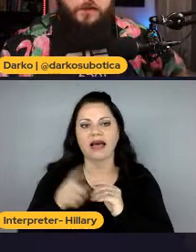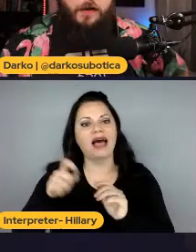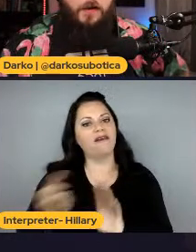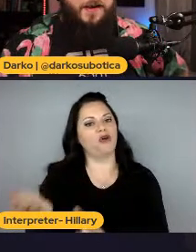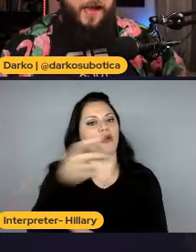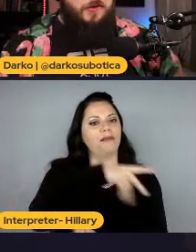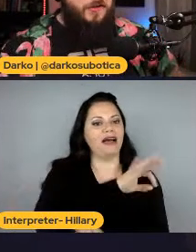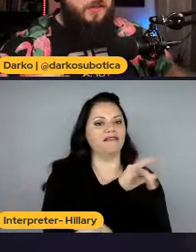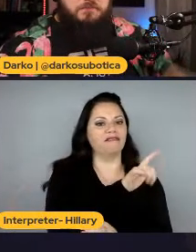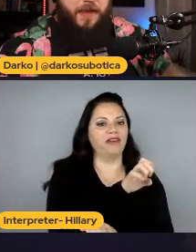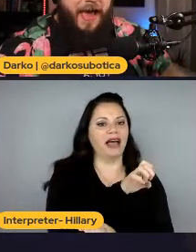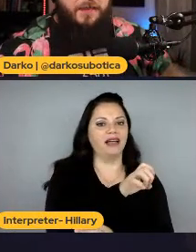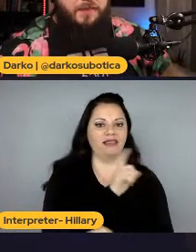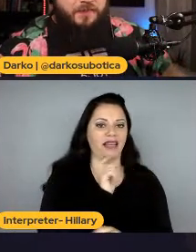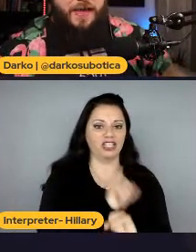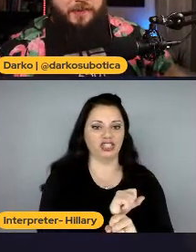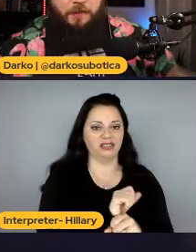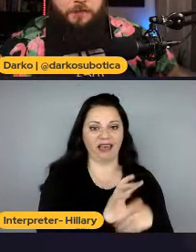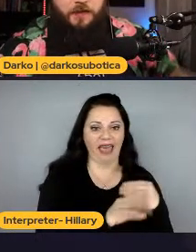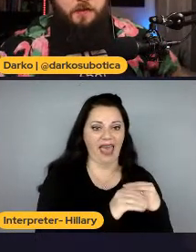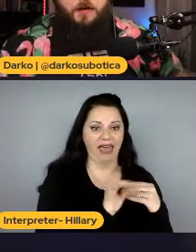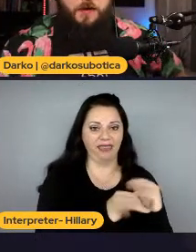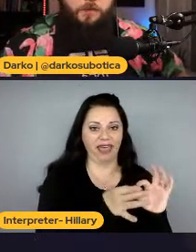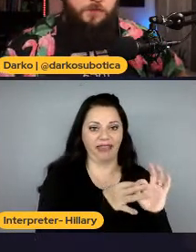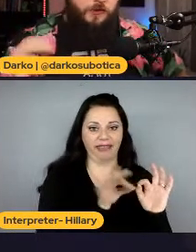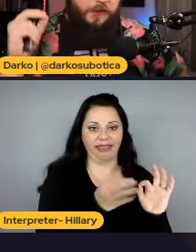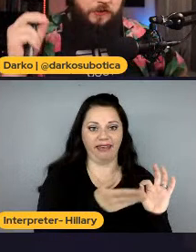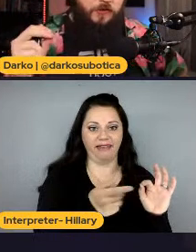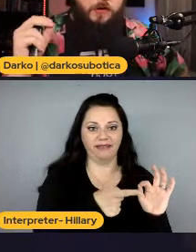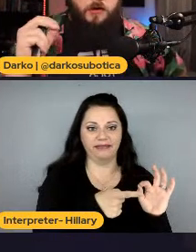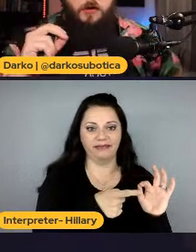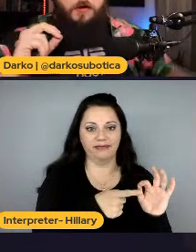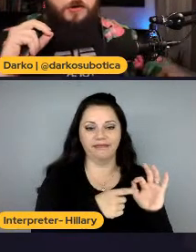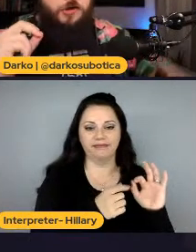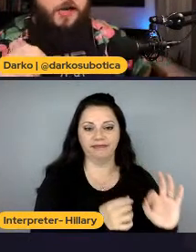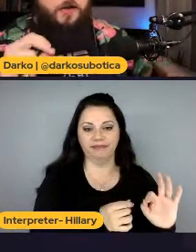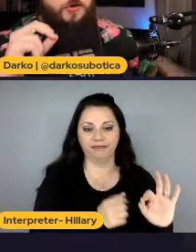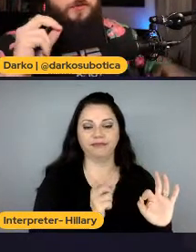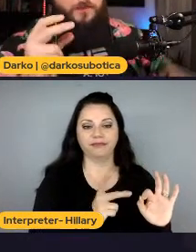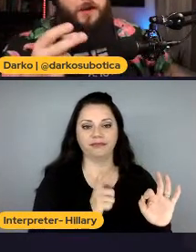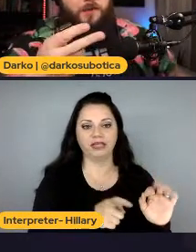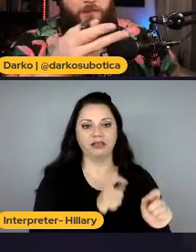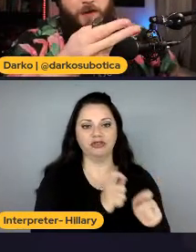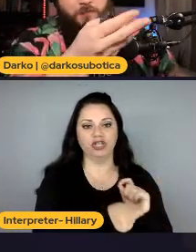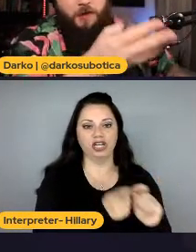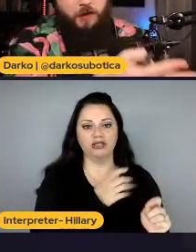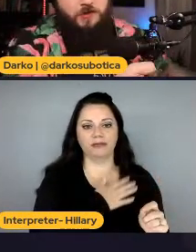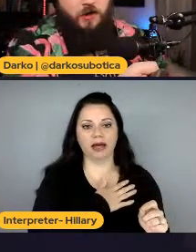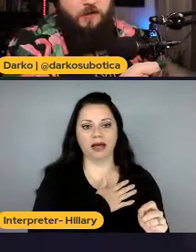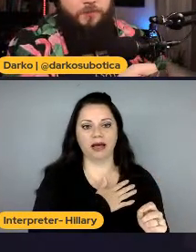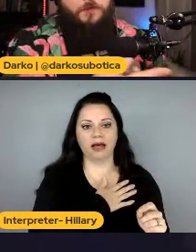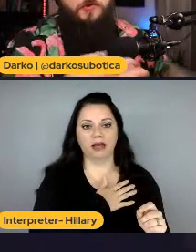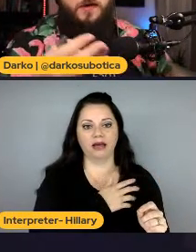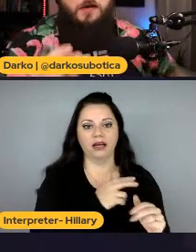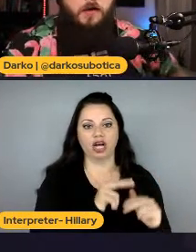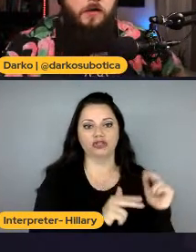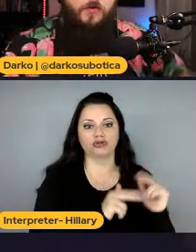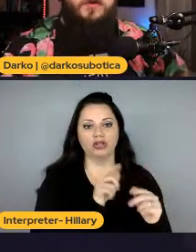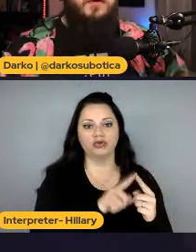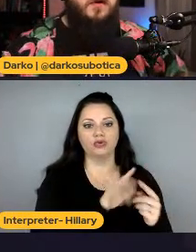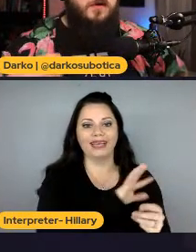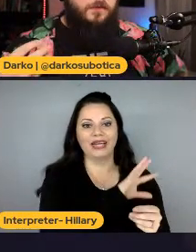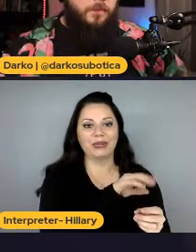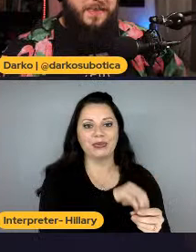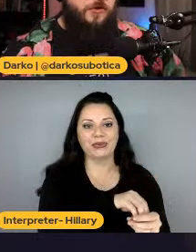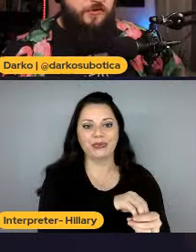back to the file and actually just add that little thing here, there. So I need to change my construct to